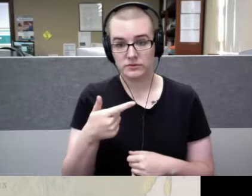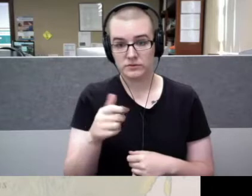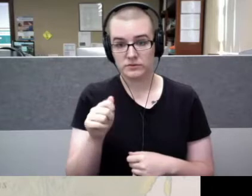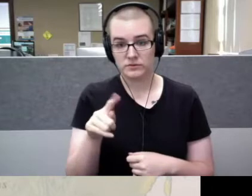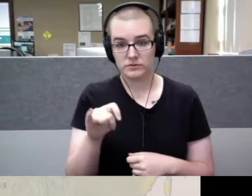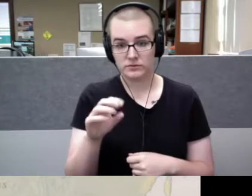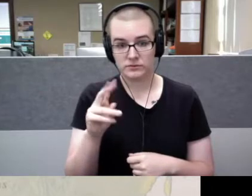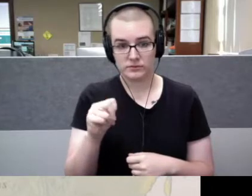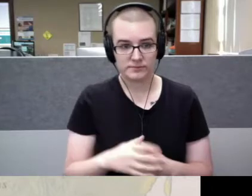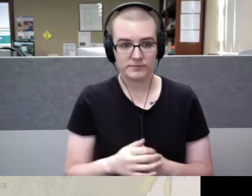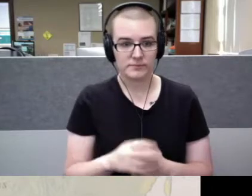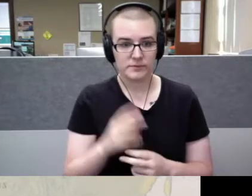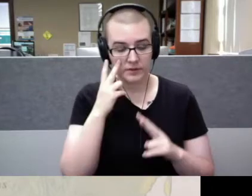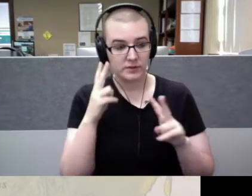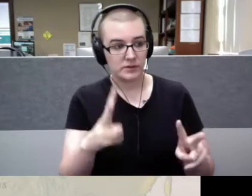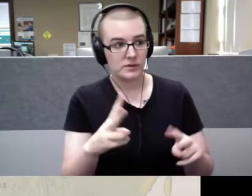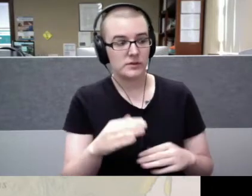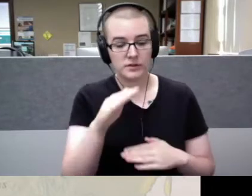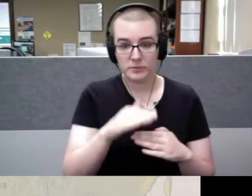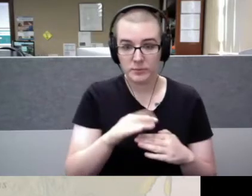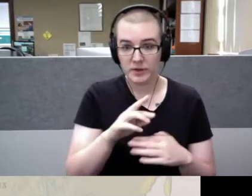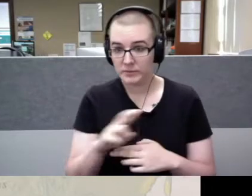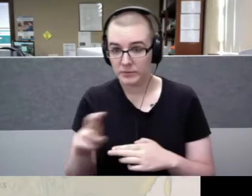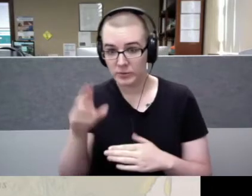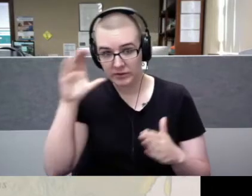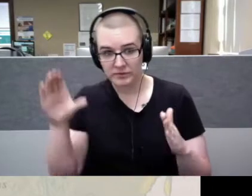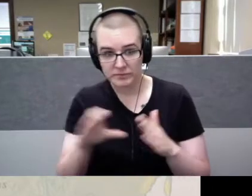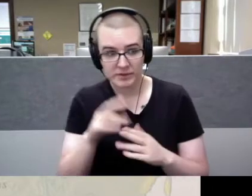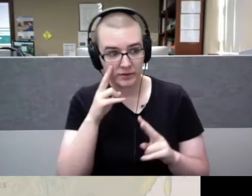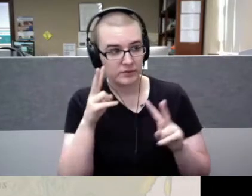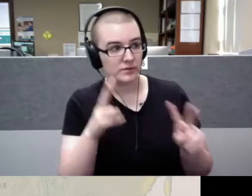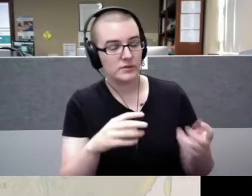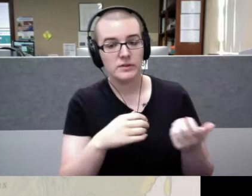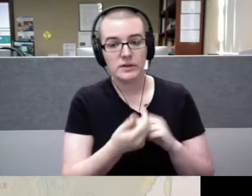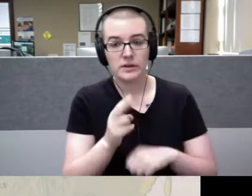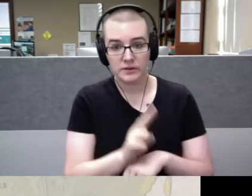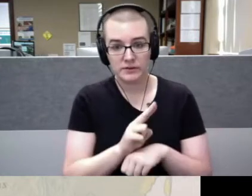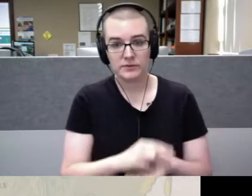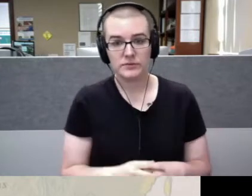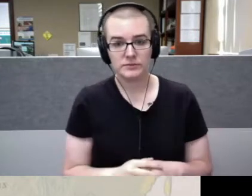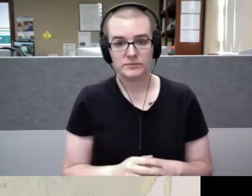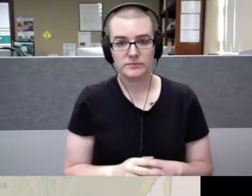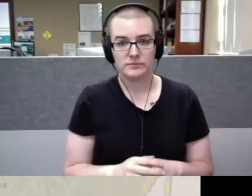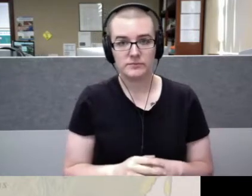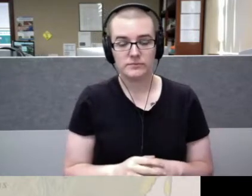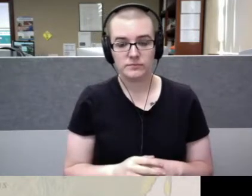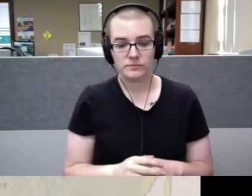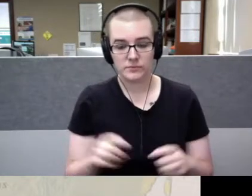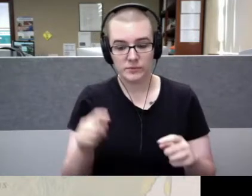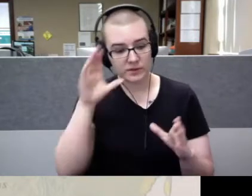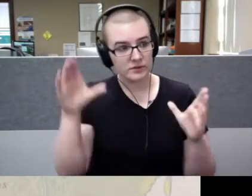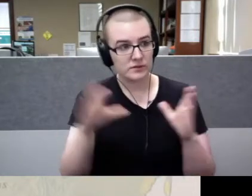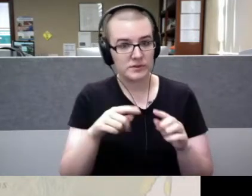picture irrigation that the Mesopotamians had used. You can see the river or body of water off to the top left of that picture, and you can